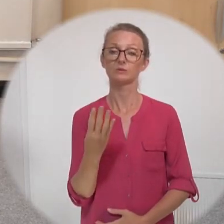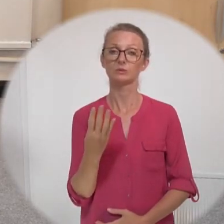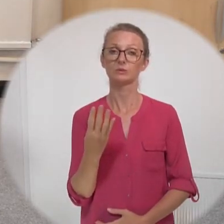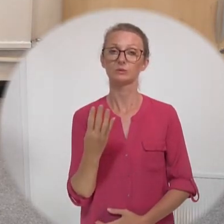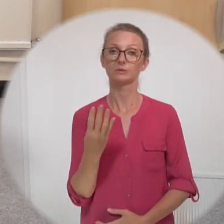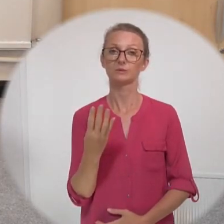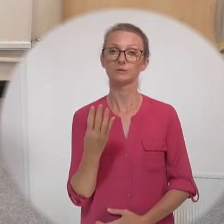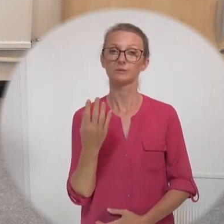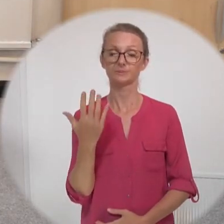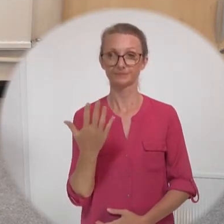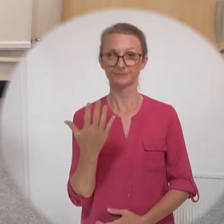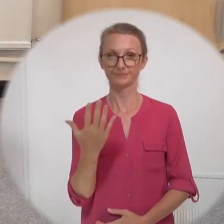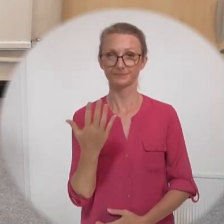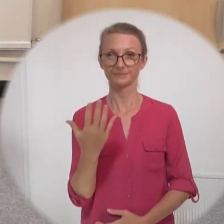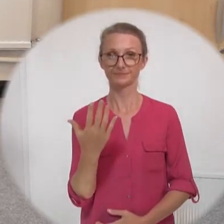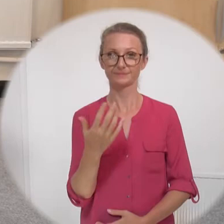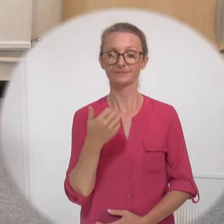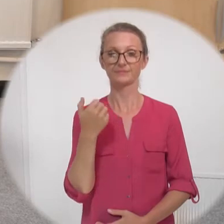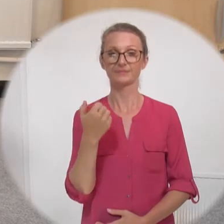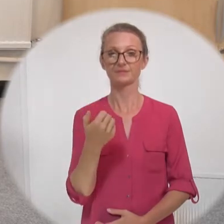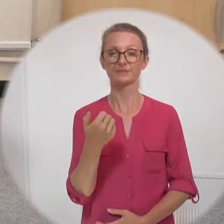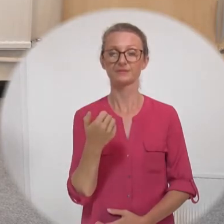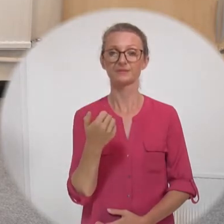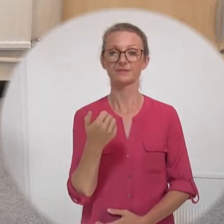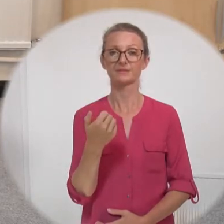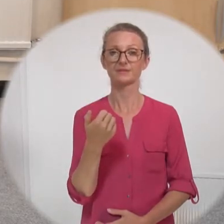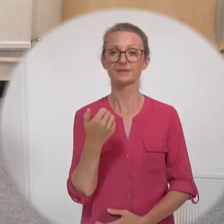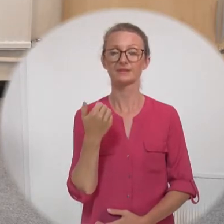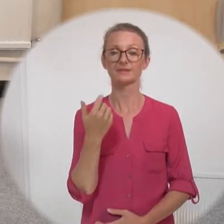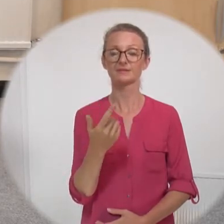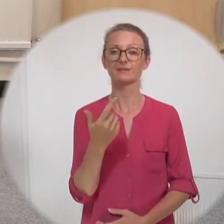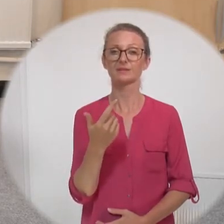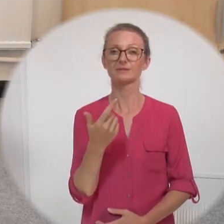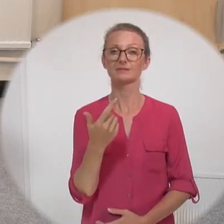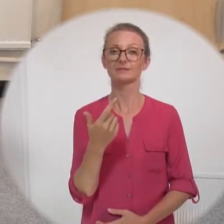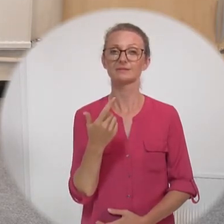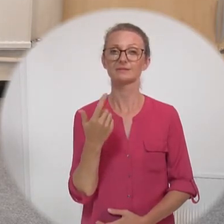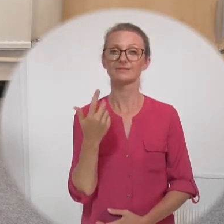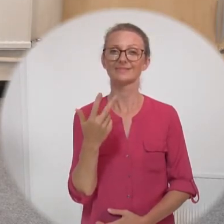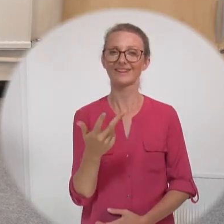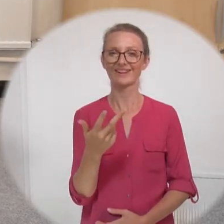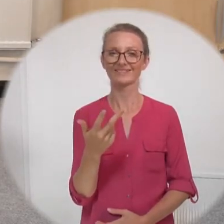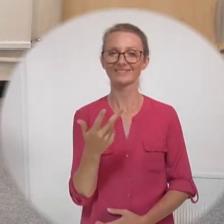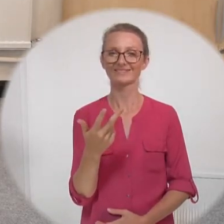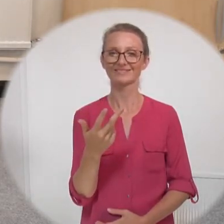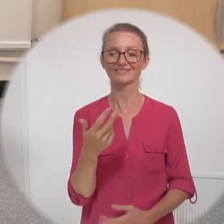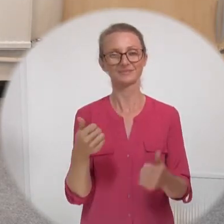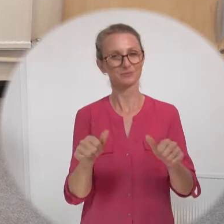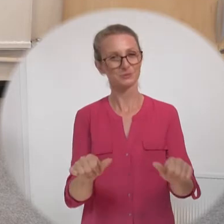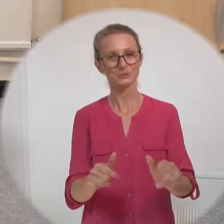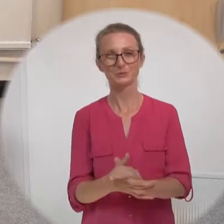4, 5, 6, 7 and 8.